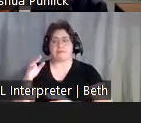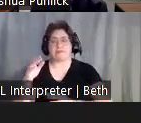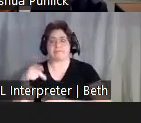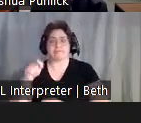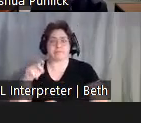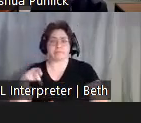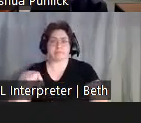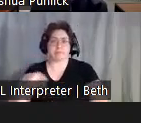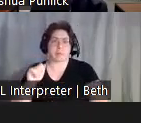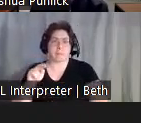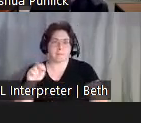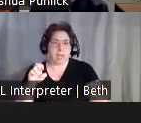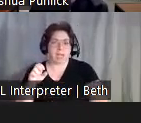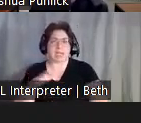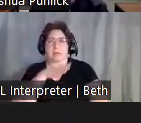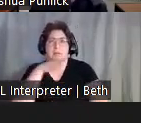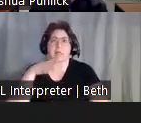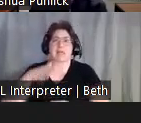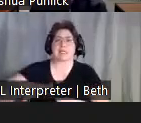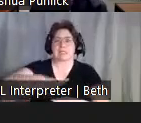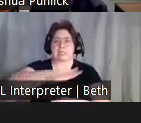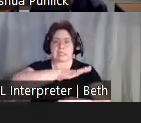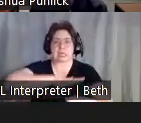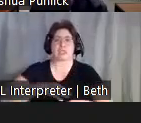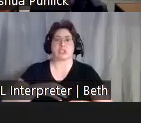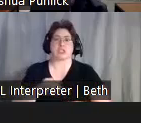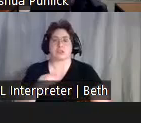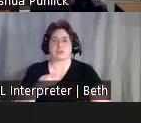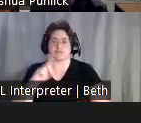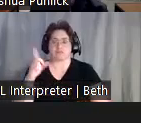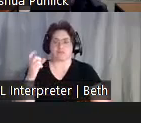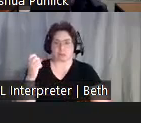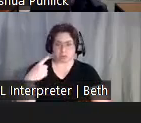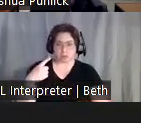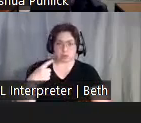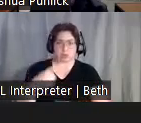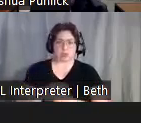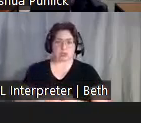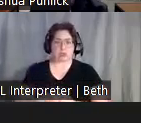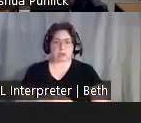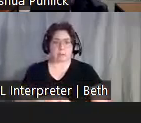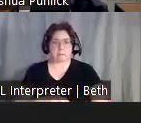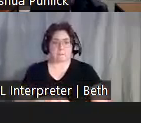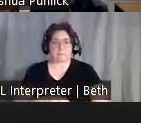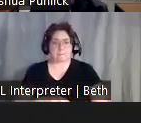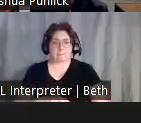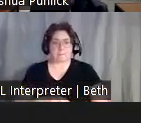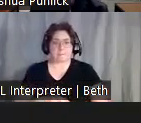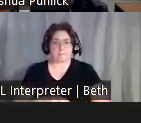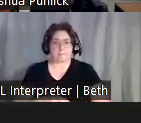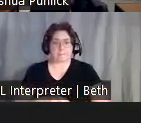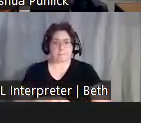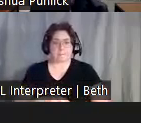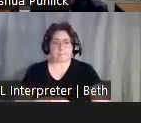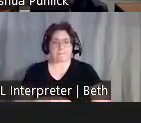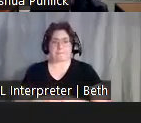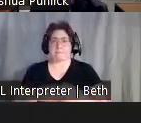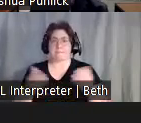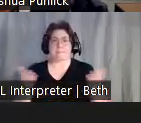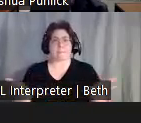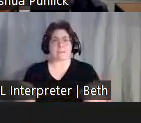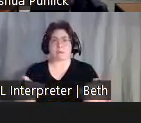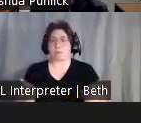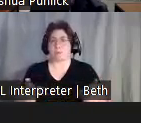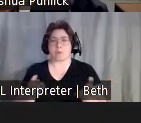pine plantations, one of the questions I asked when I came here, what was that